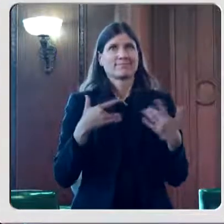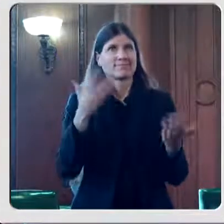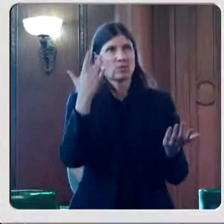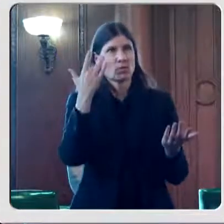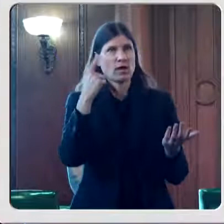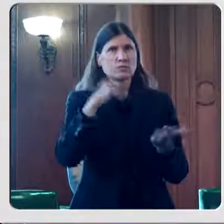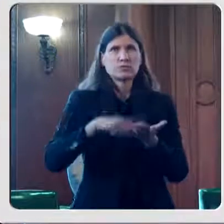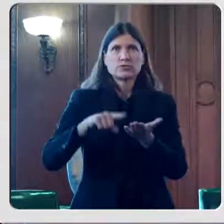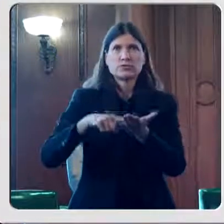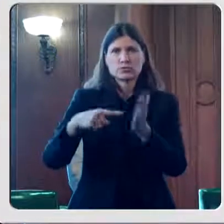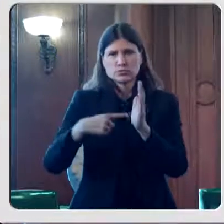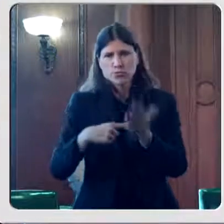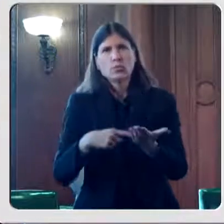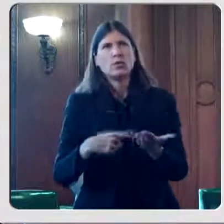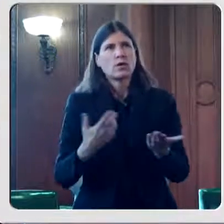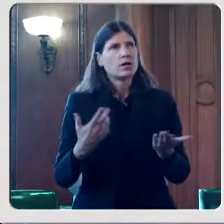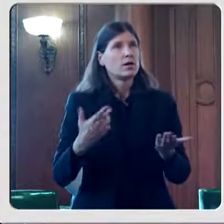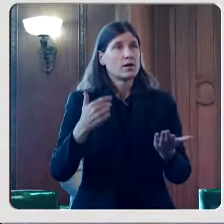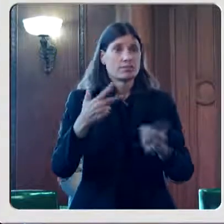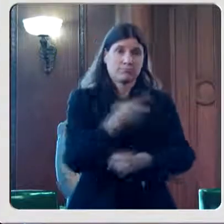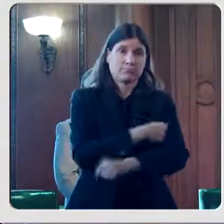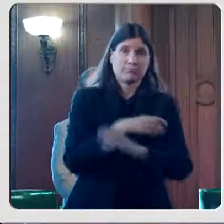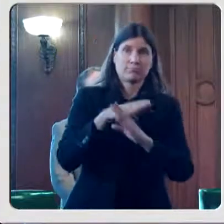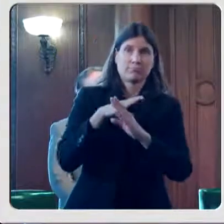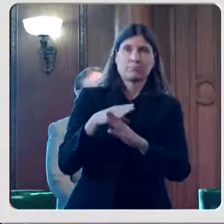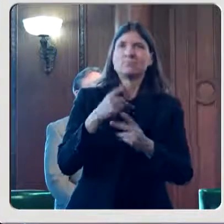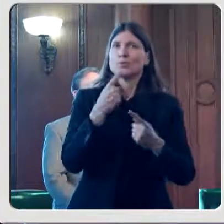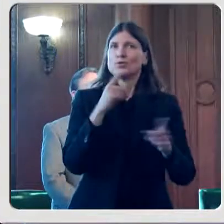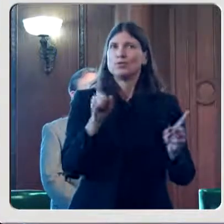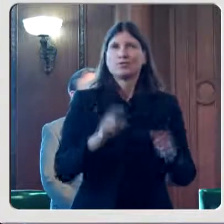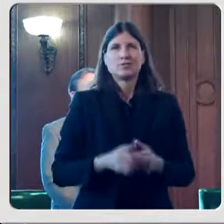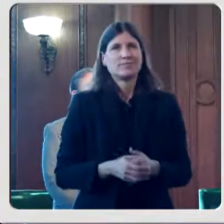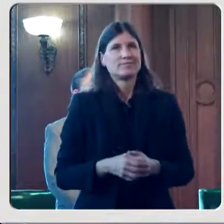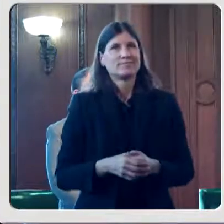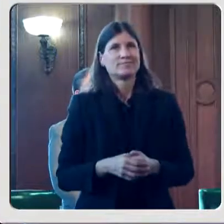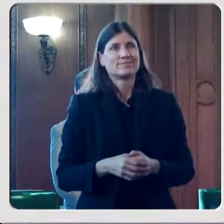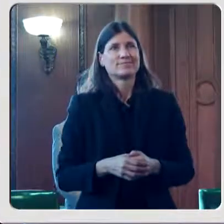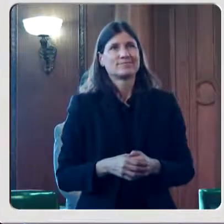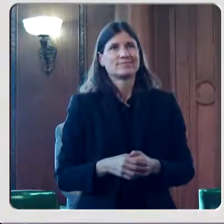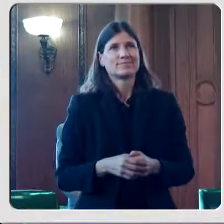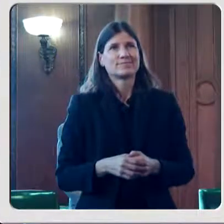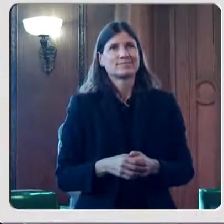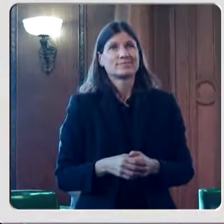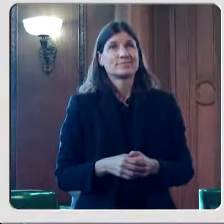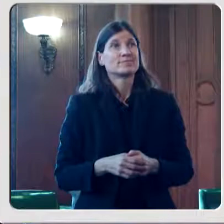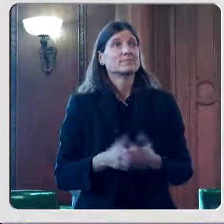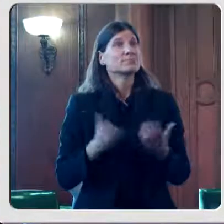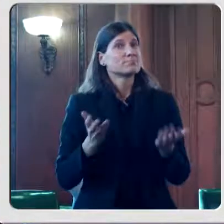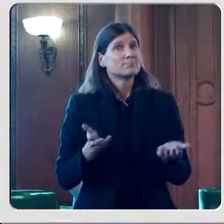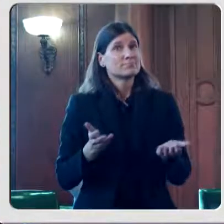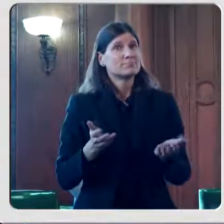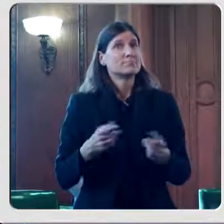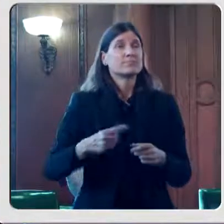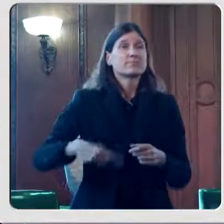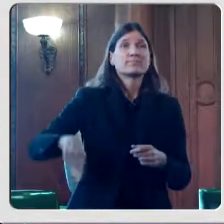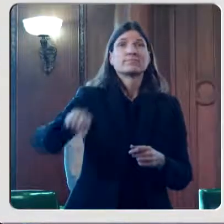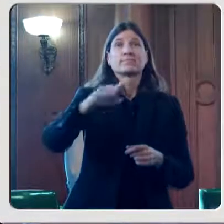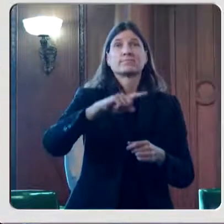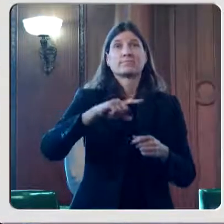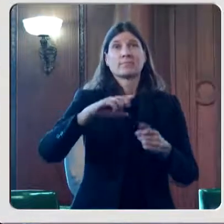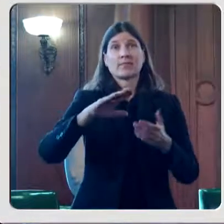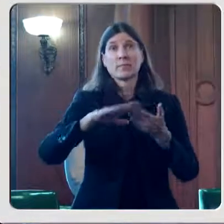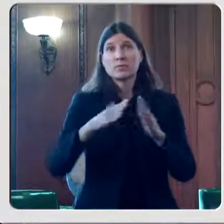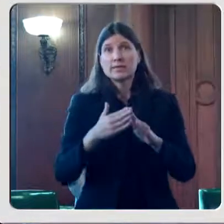evidence also that the vaccines may not only prevent serious illness, but start to slow down the spread